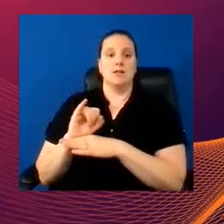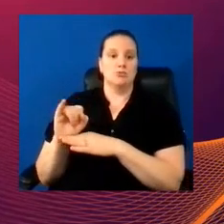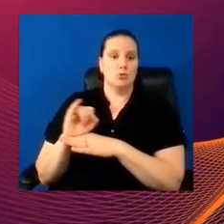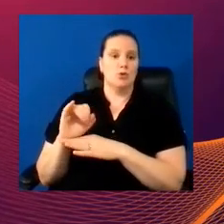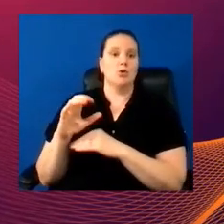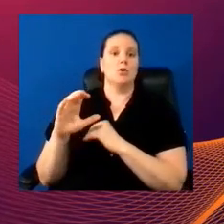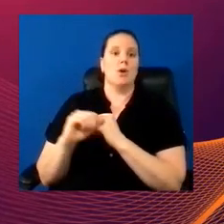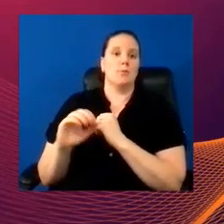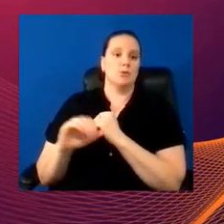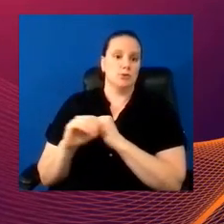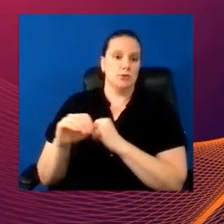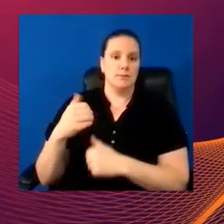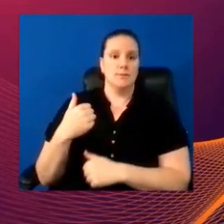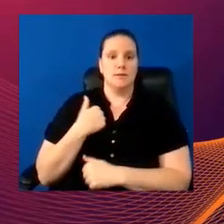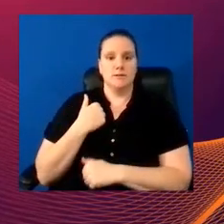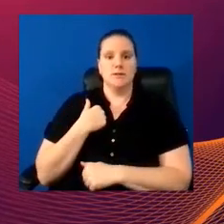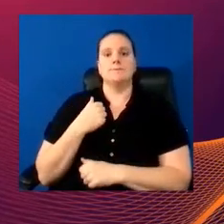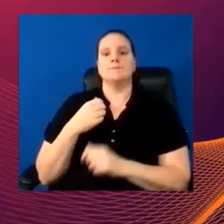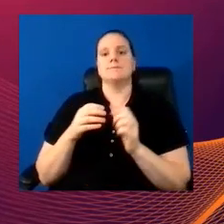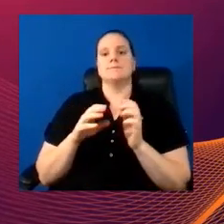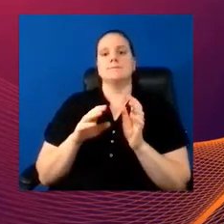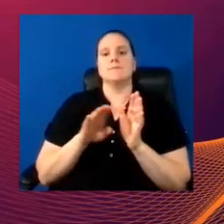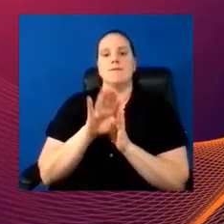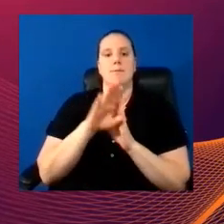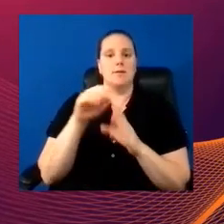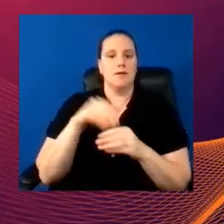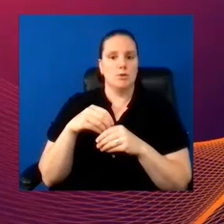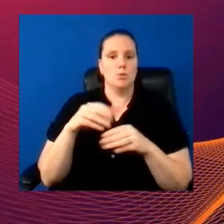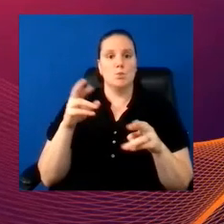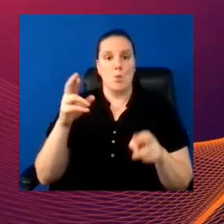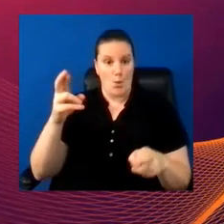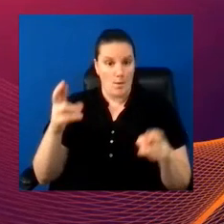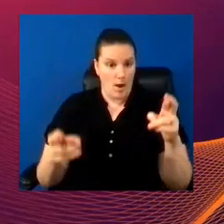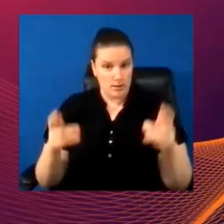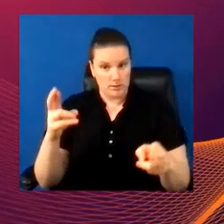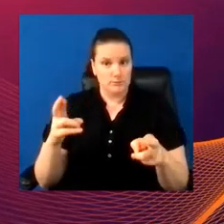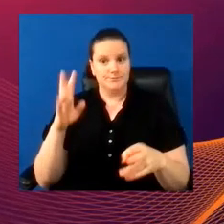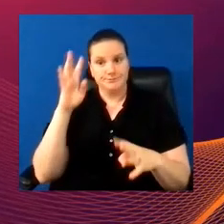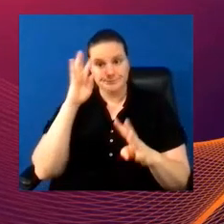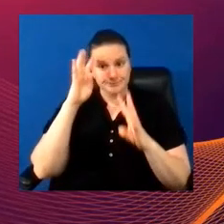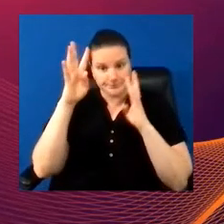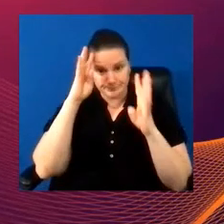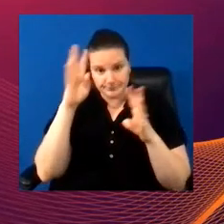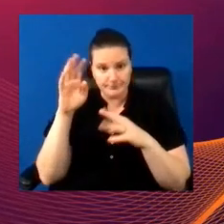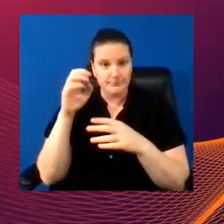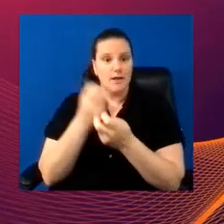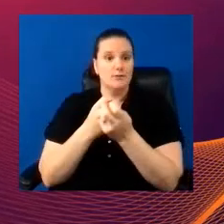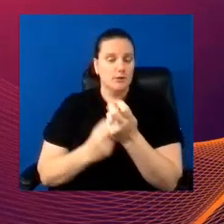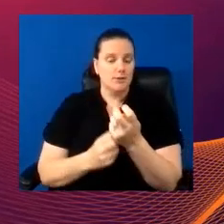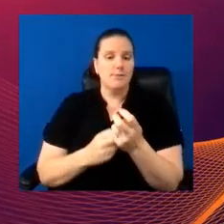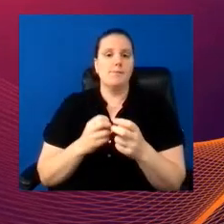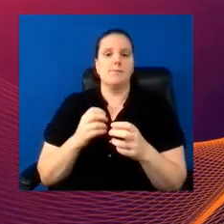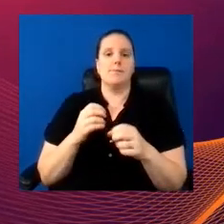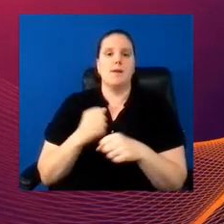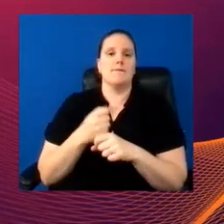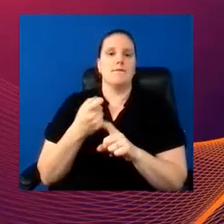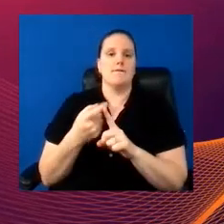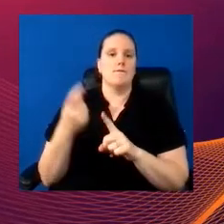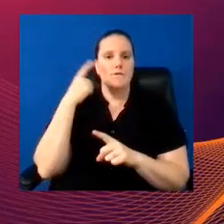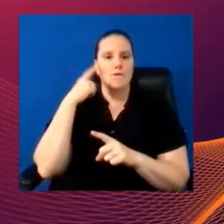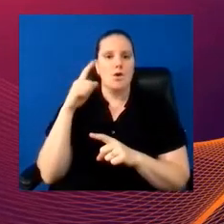military. Also developments in robotics, introduction of innovative mobile exoskeletons by manufacturing for the aged